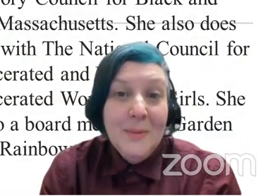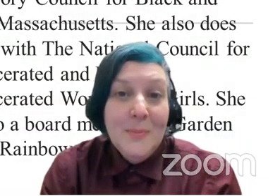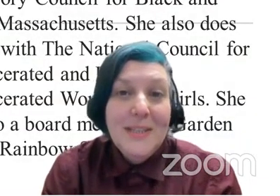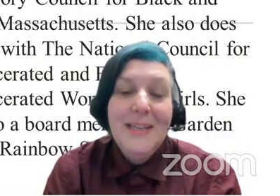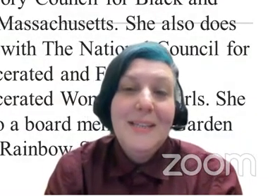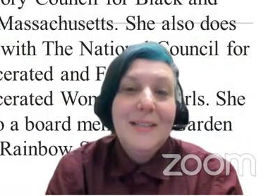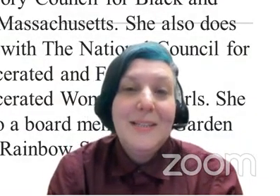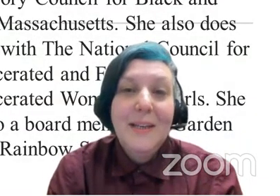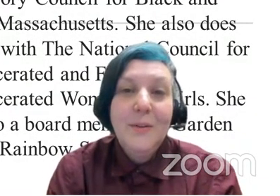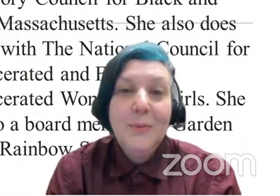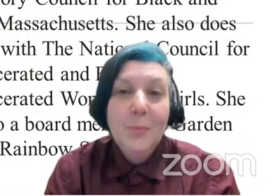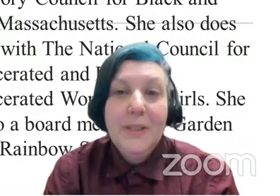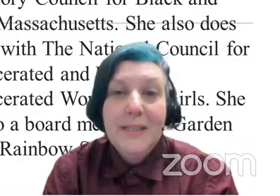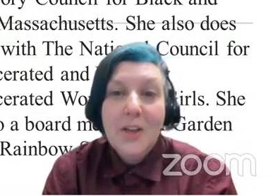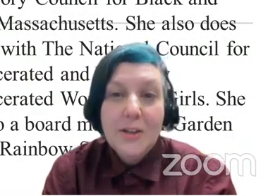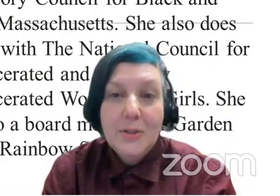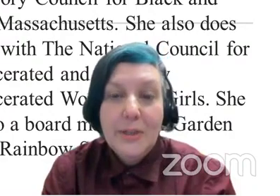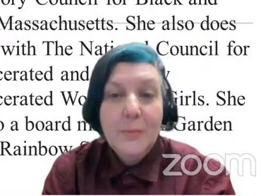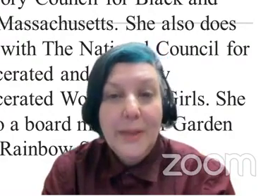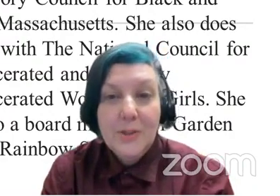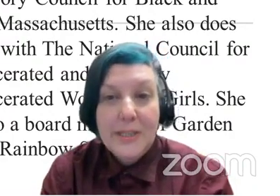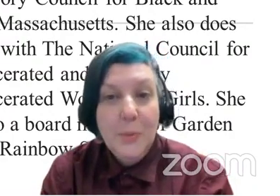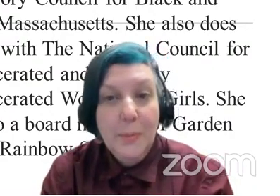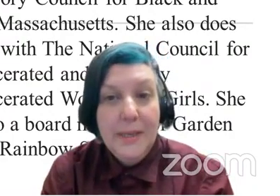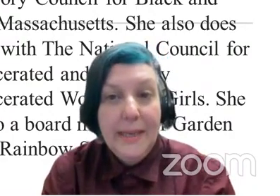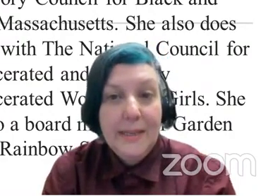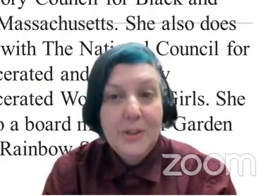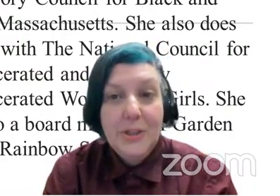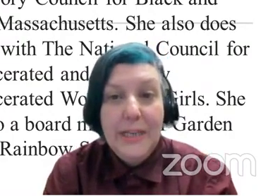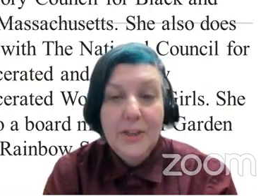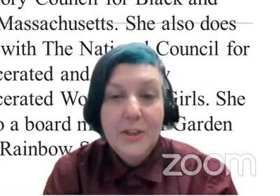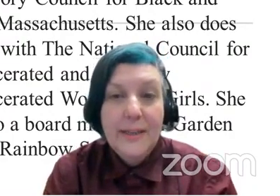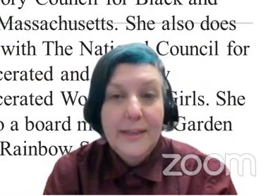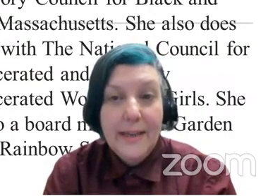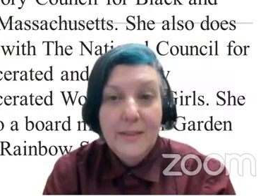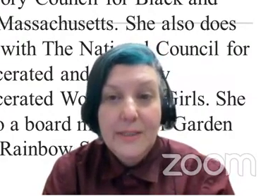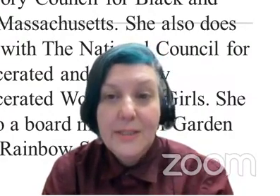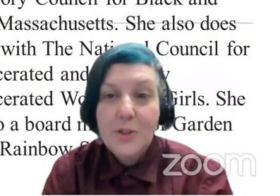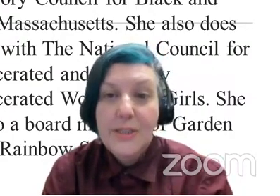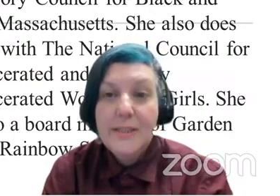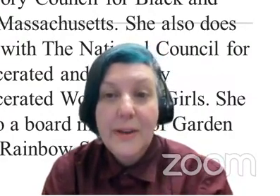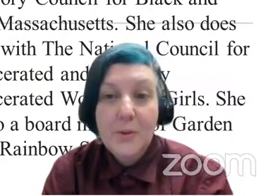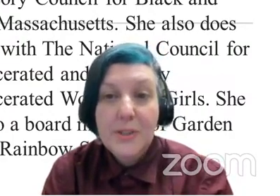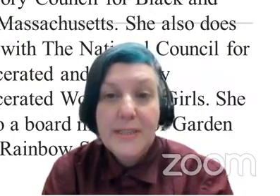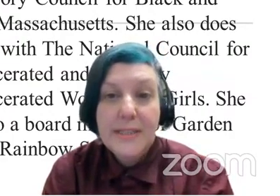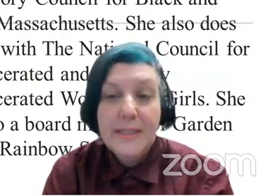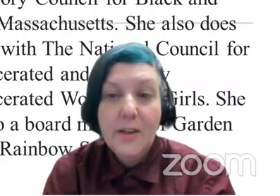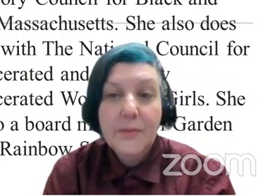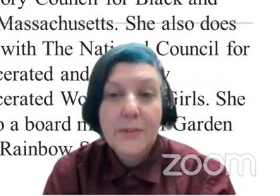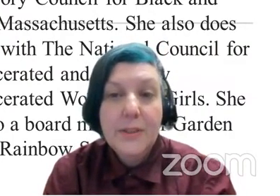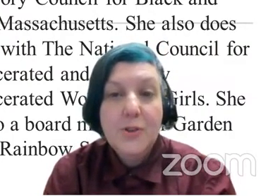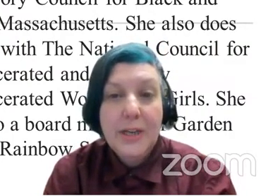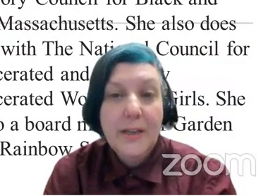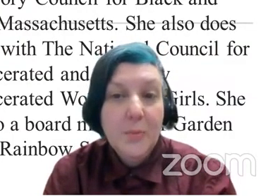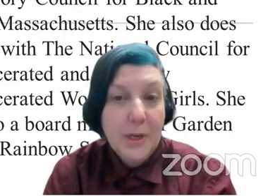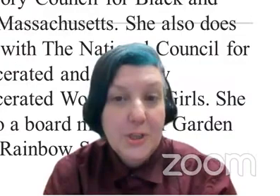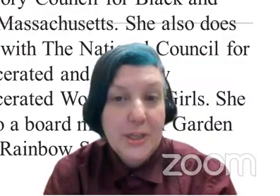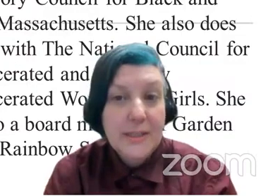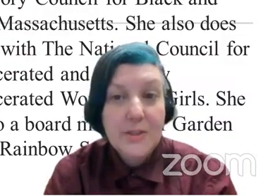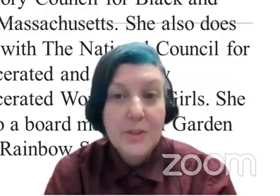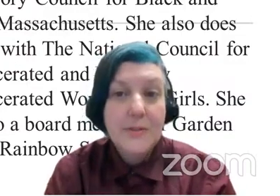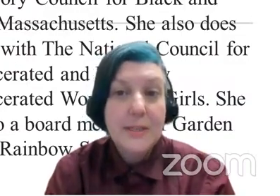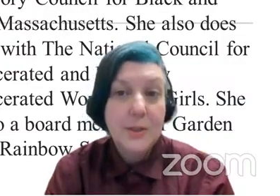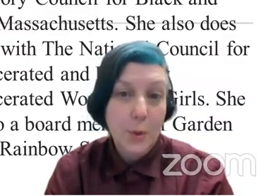Jennifer Love Williams is a formerly incarcerated Black trans woman, an entertainer, and an activist. She is the foundress of the Jen